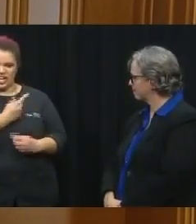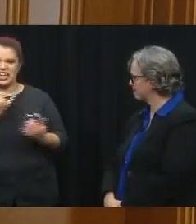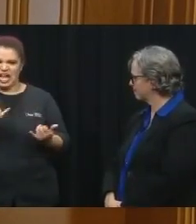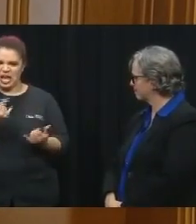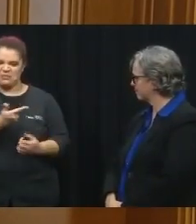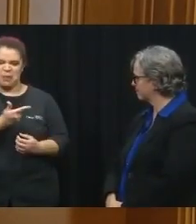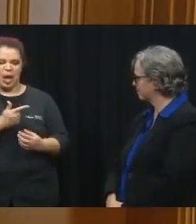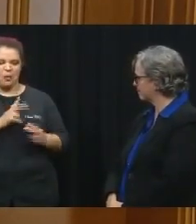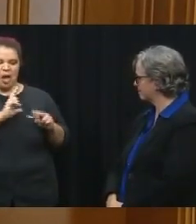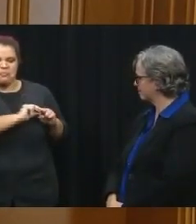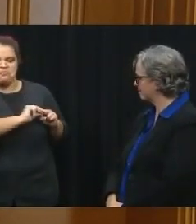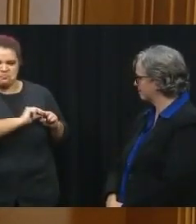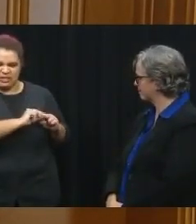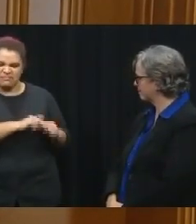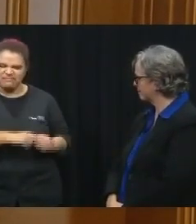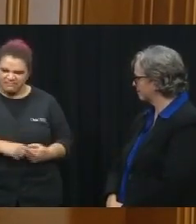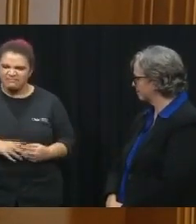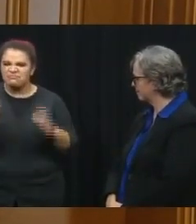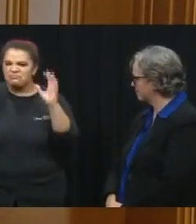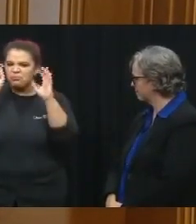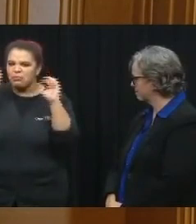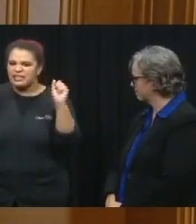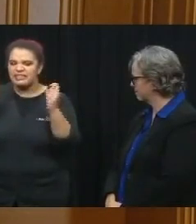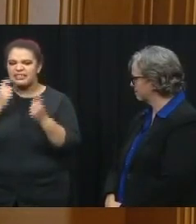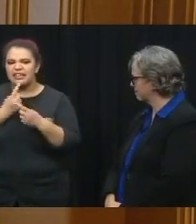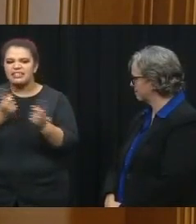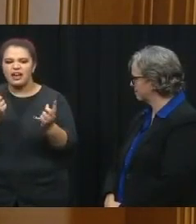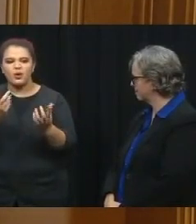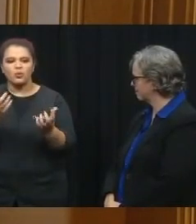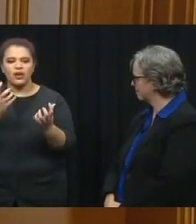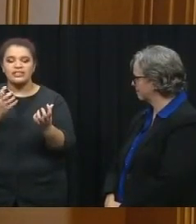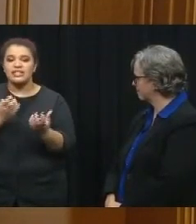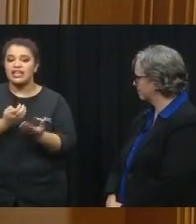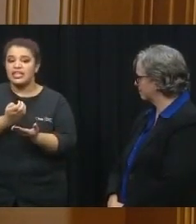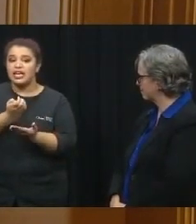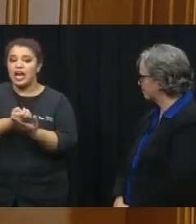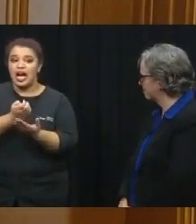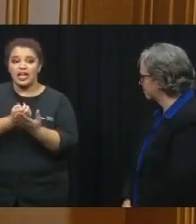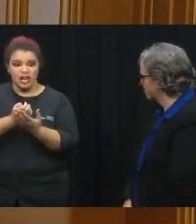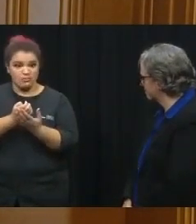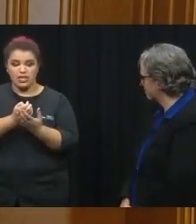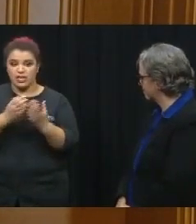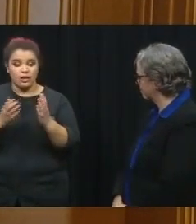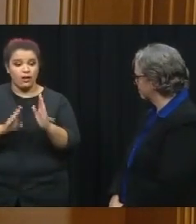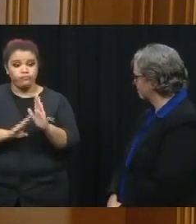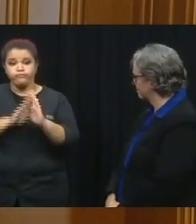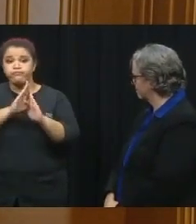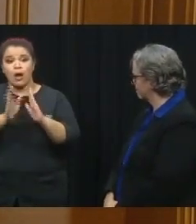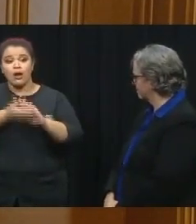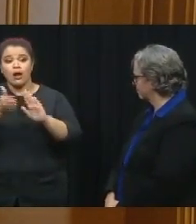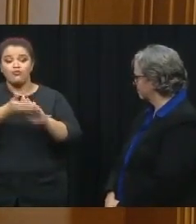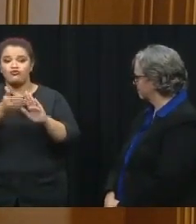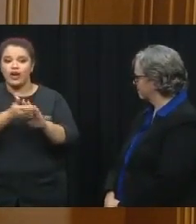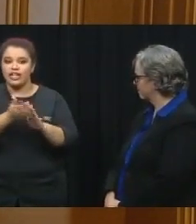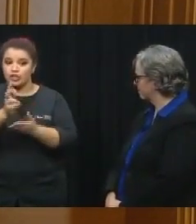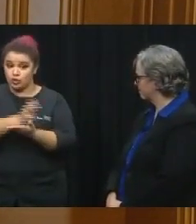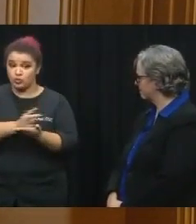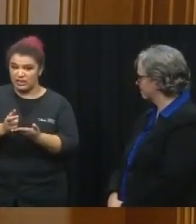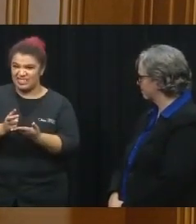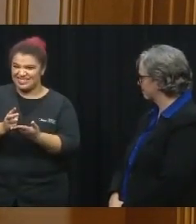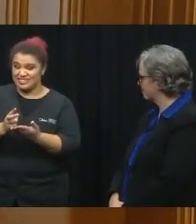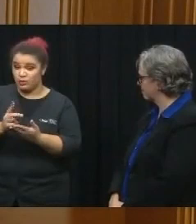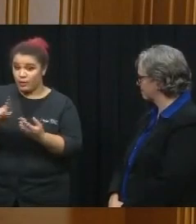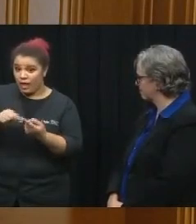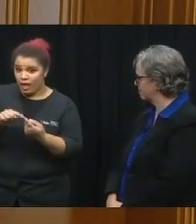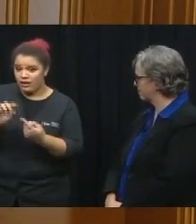has said he would like to see the economy up and running in 2 weeks, Easter. Given what you've just said, Ohio's strategy